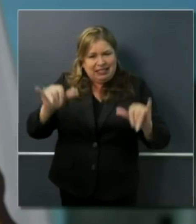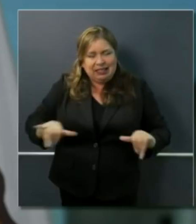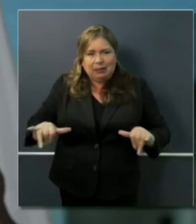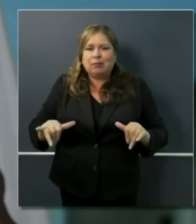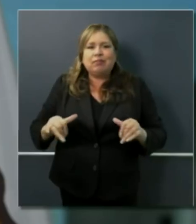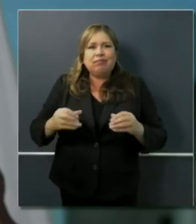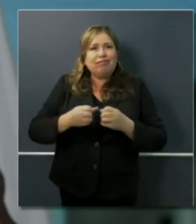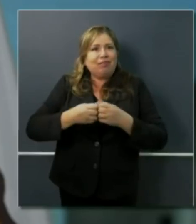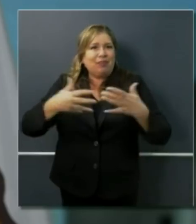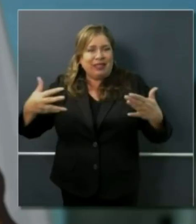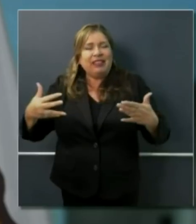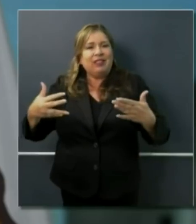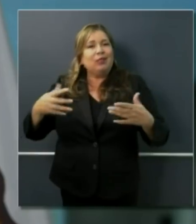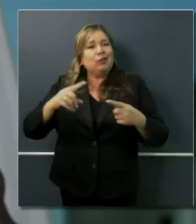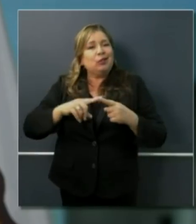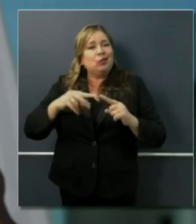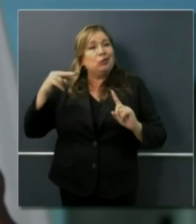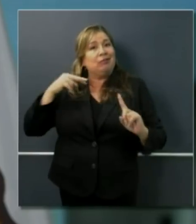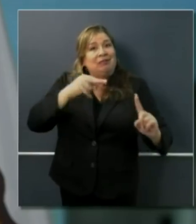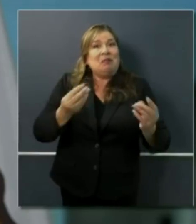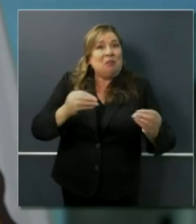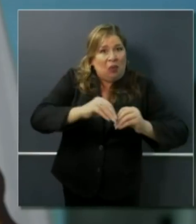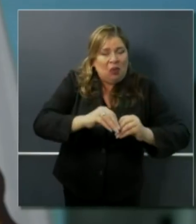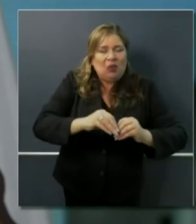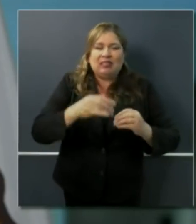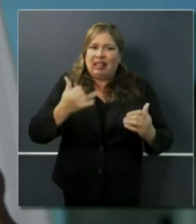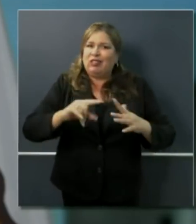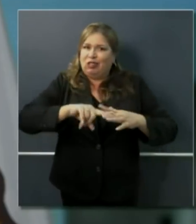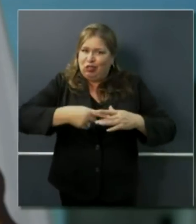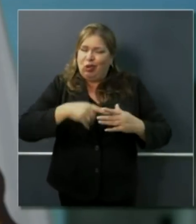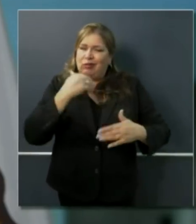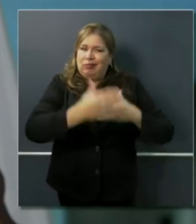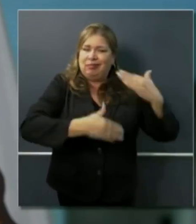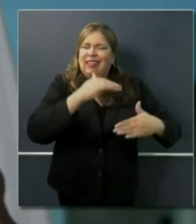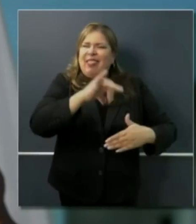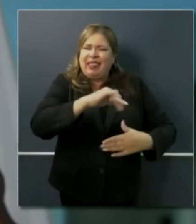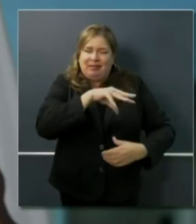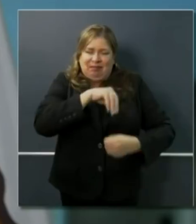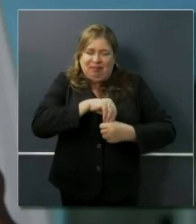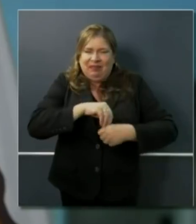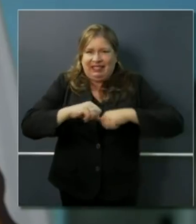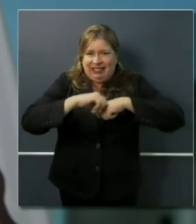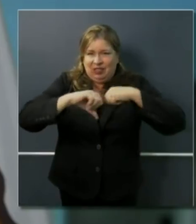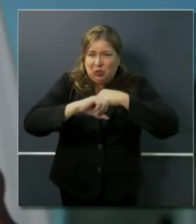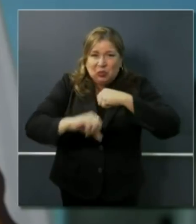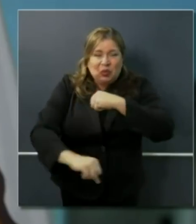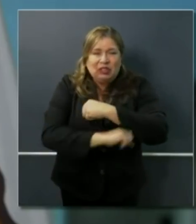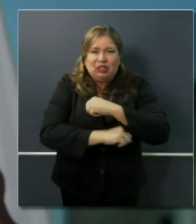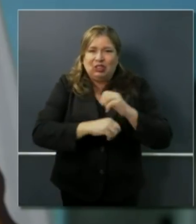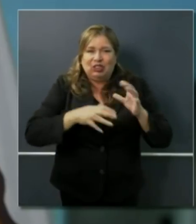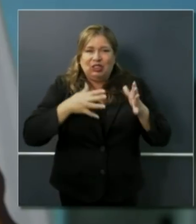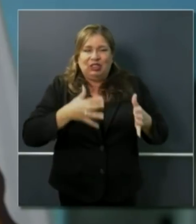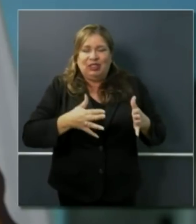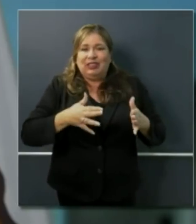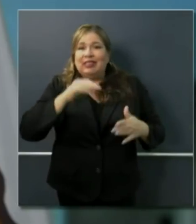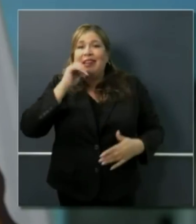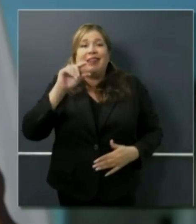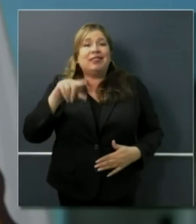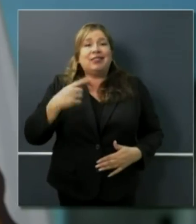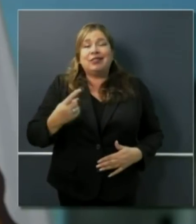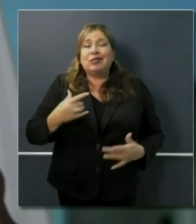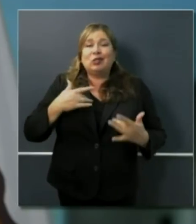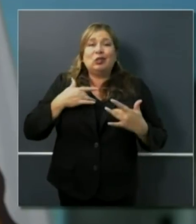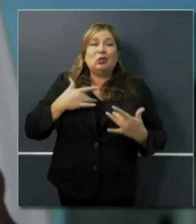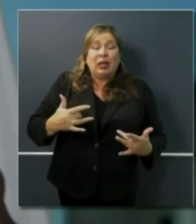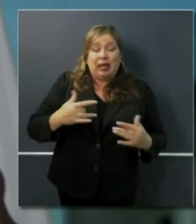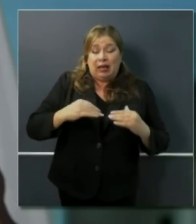I'm very pleased that that's already underway. So again, that's part of the infrastructure that's required. So not just trend lines that